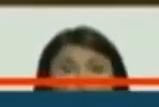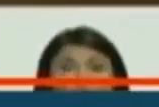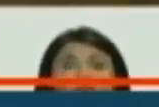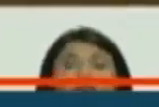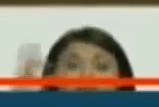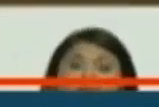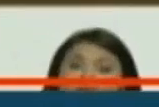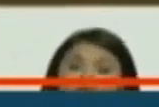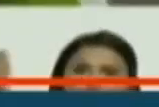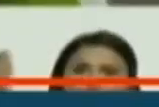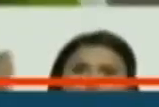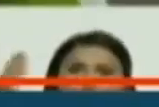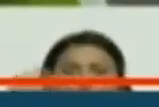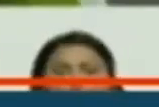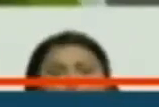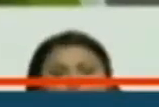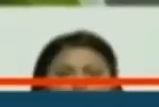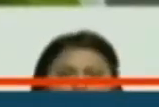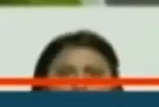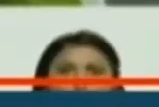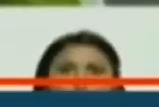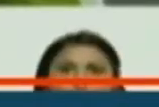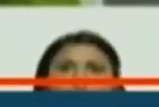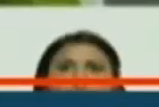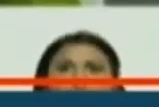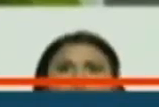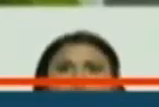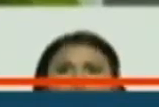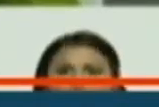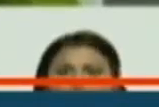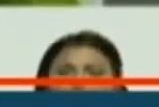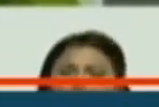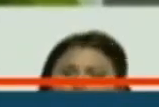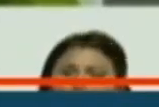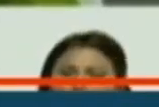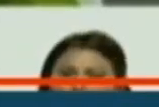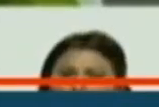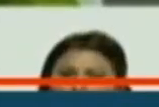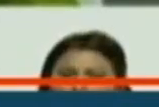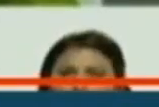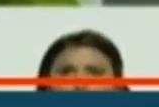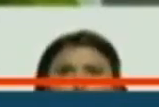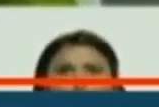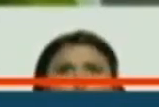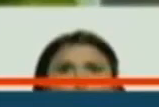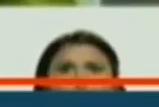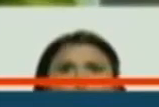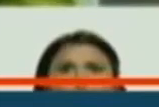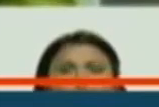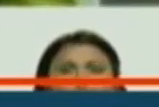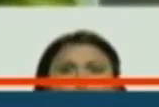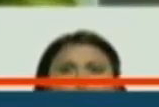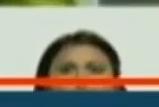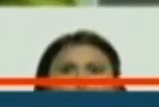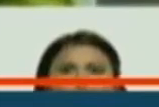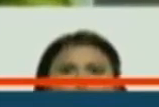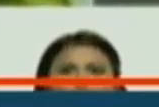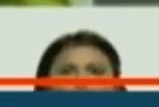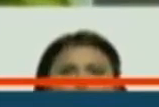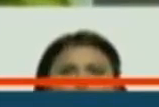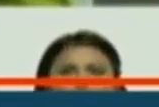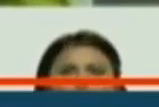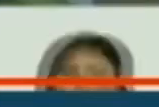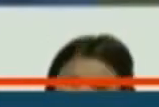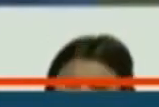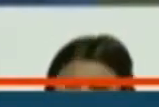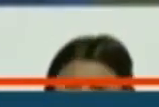an independent nation. Likewise, the constitutional injunction orders to continue with the fulfillment of the schedule of the consultative referendum. The